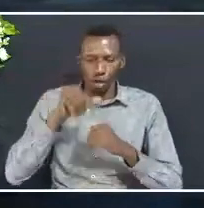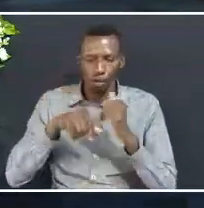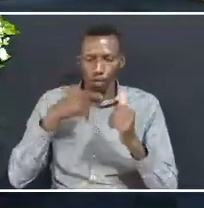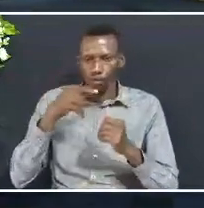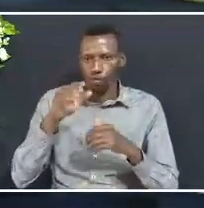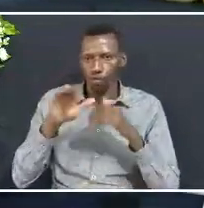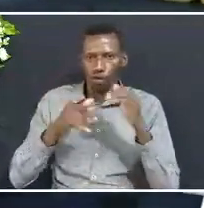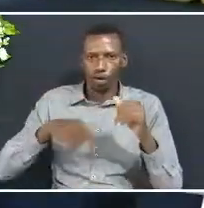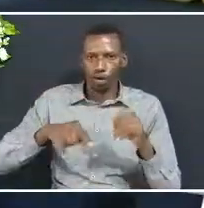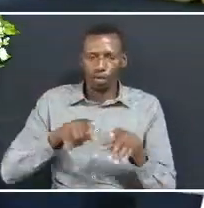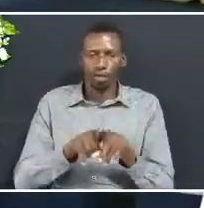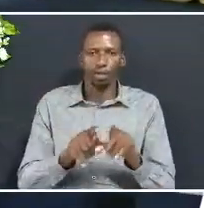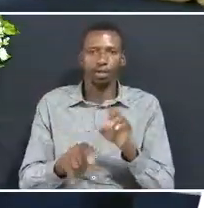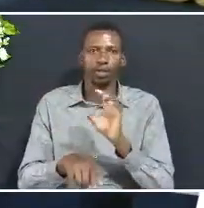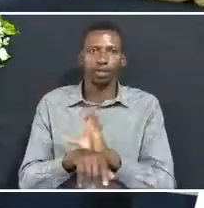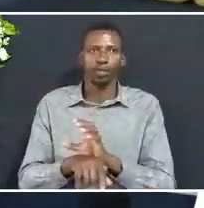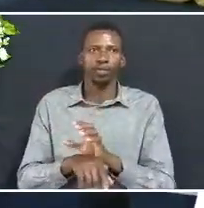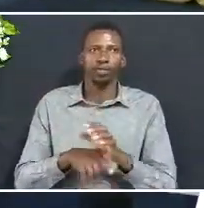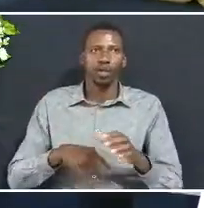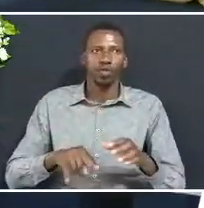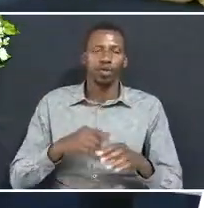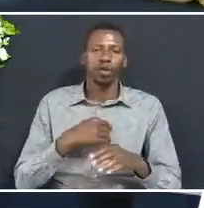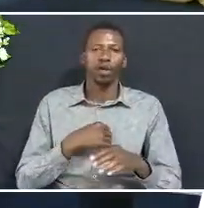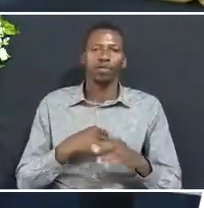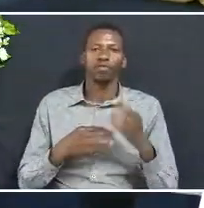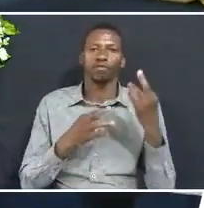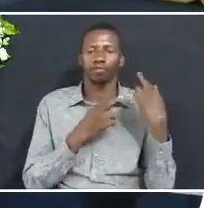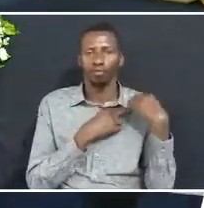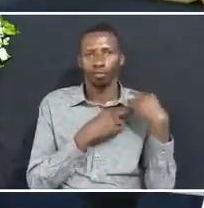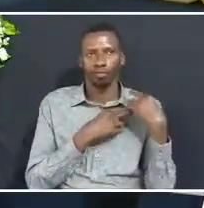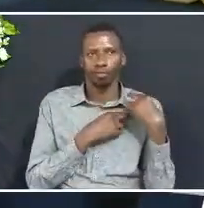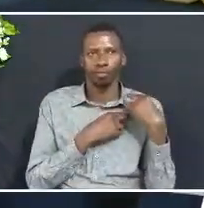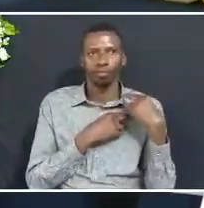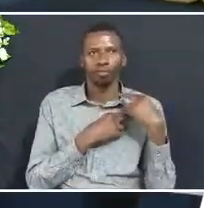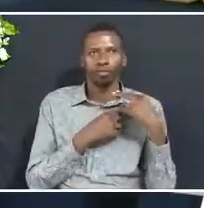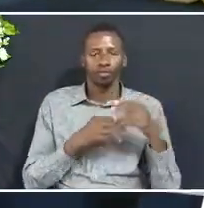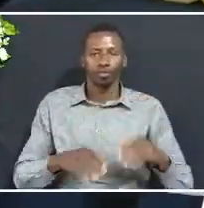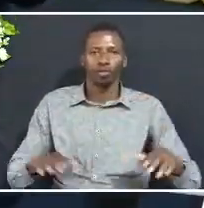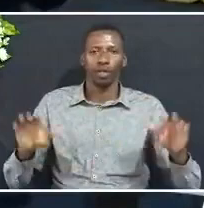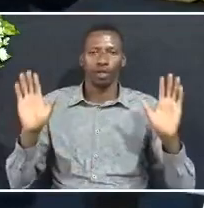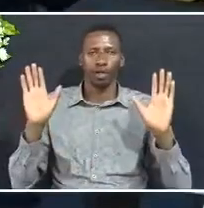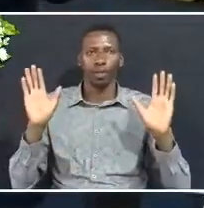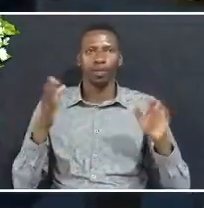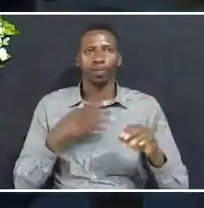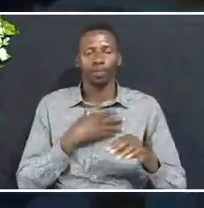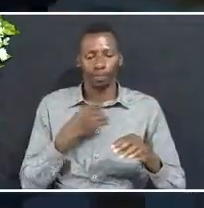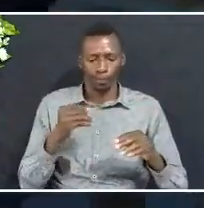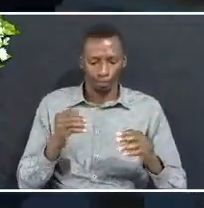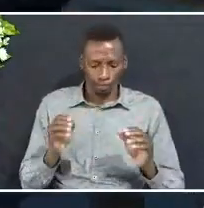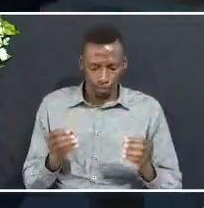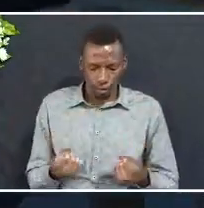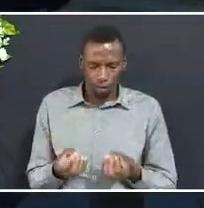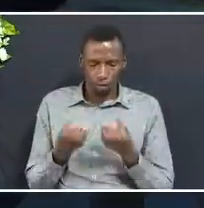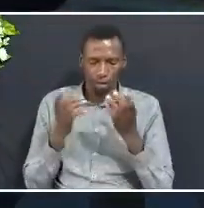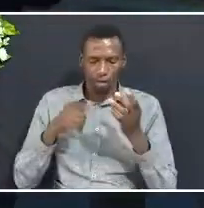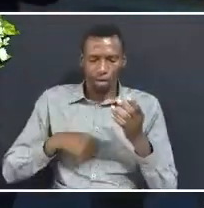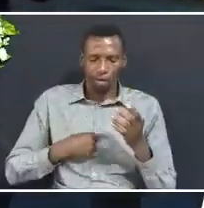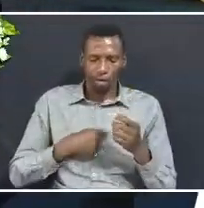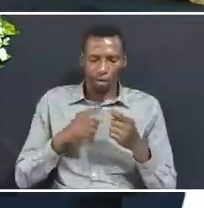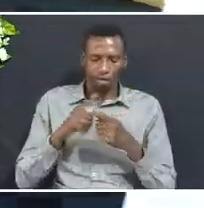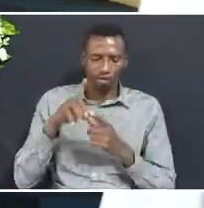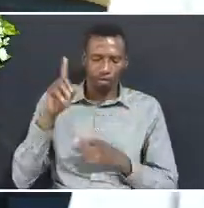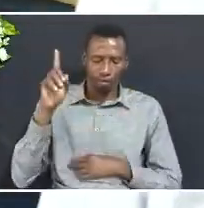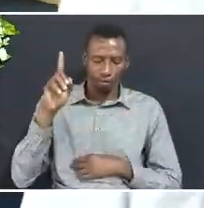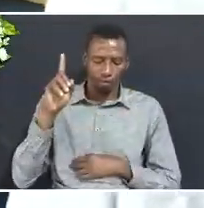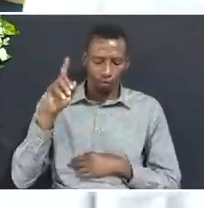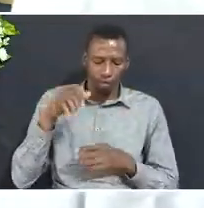as a church, we have an obligation to surrender and commit ourselves to Him